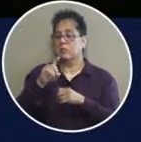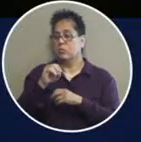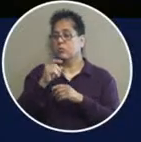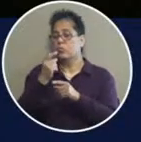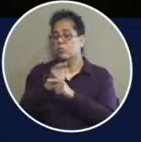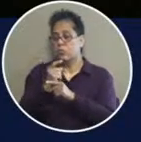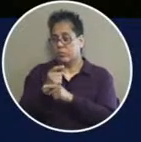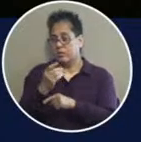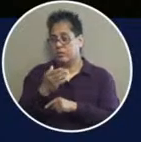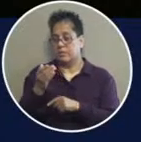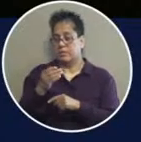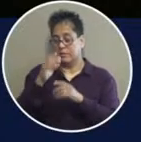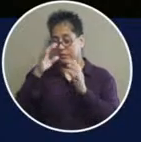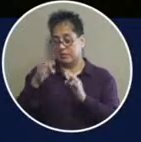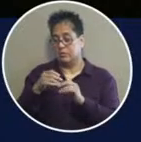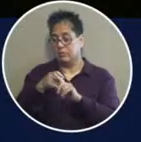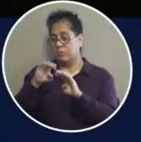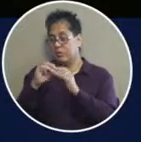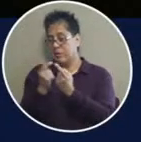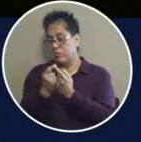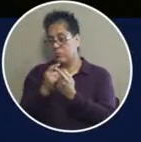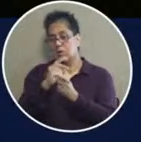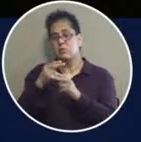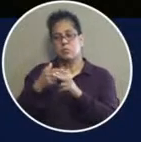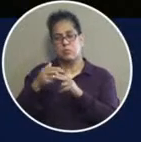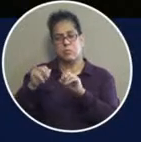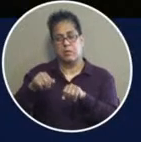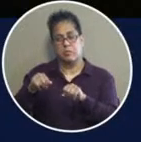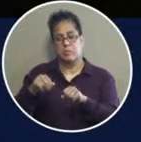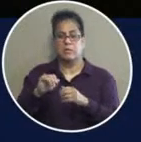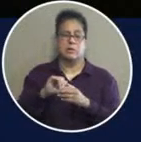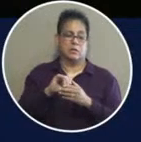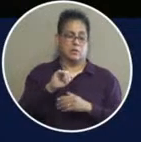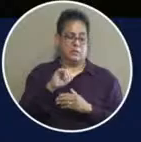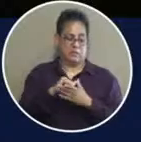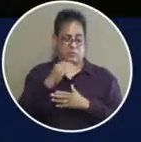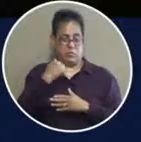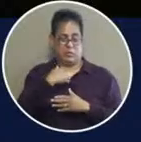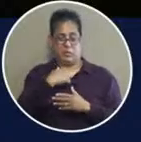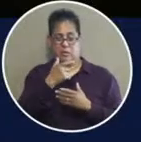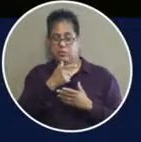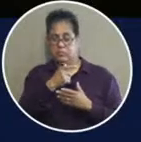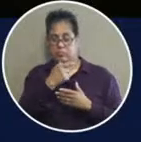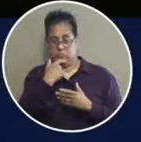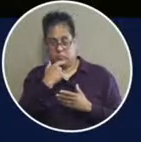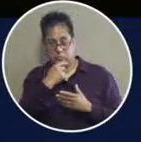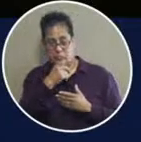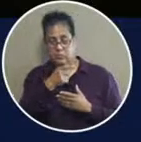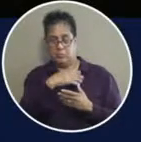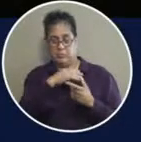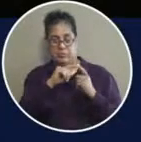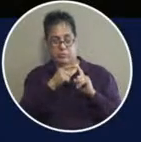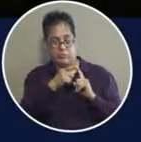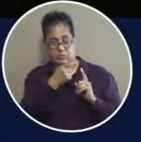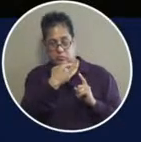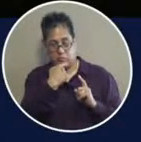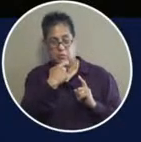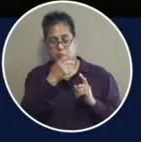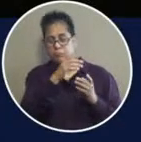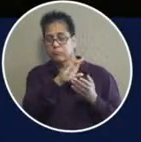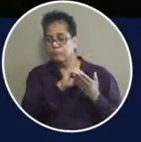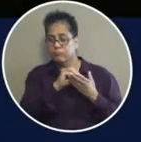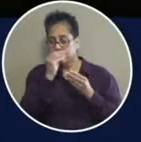And we need action from the council as soon as possible. So that's what I would be echoing the comments of my colleagues and also